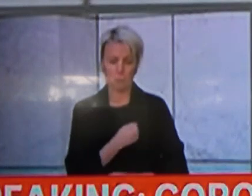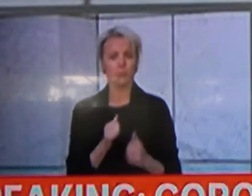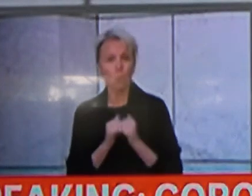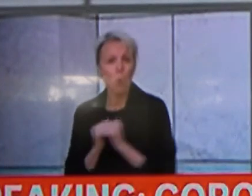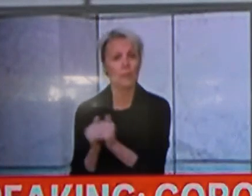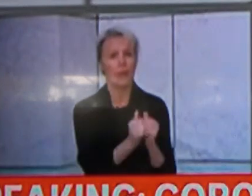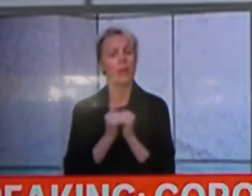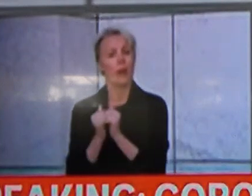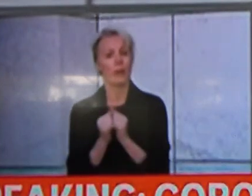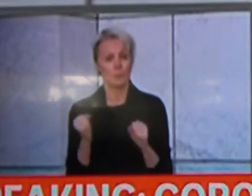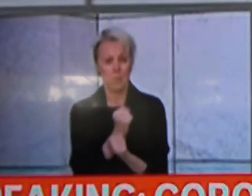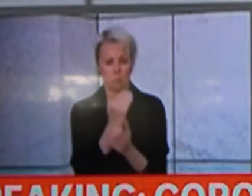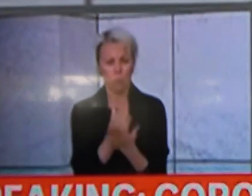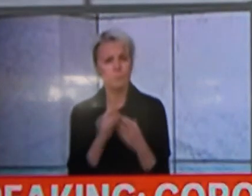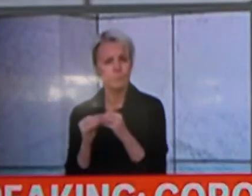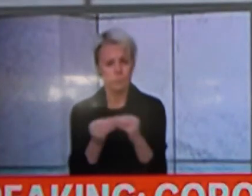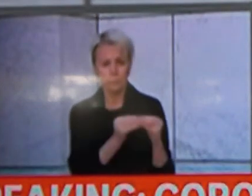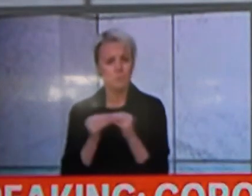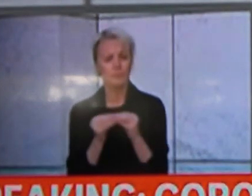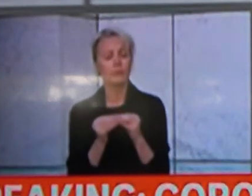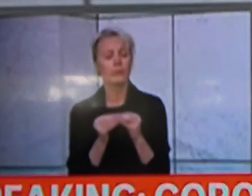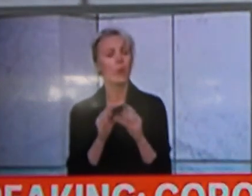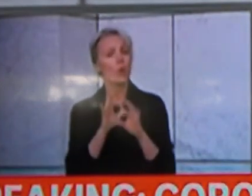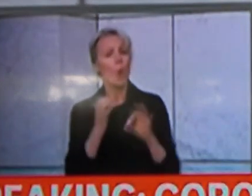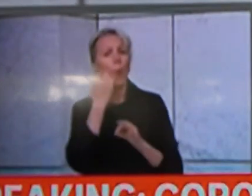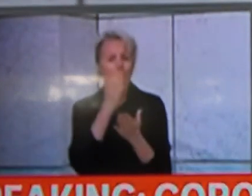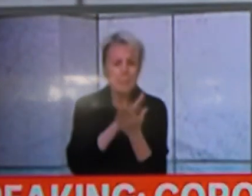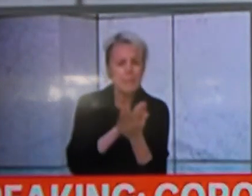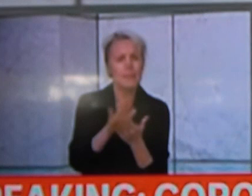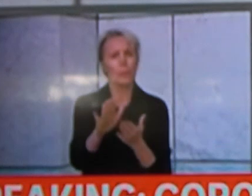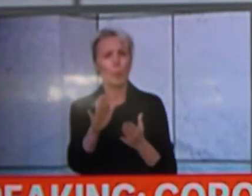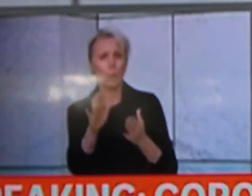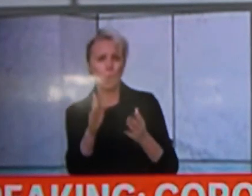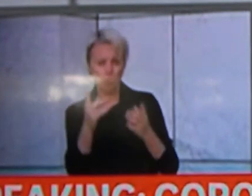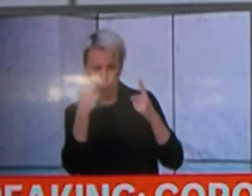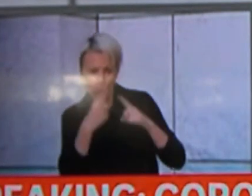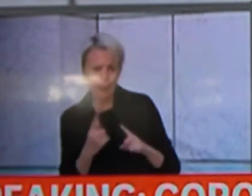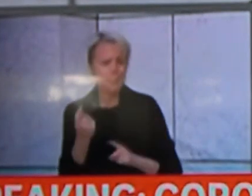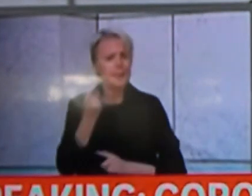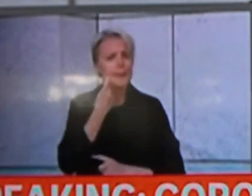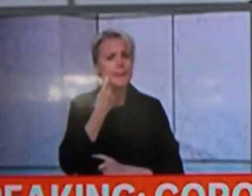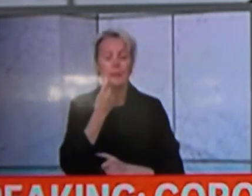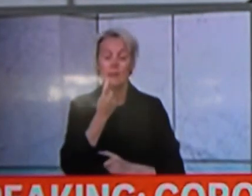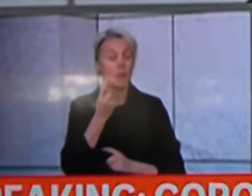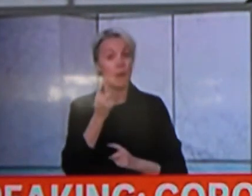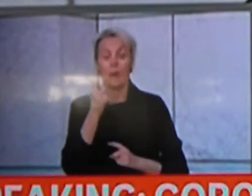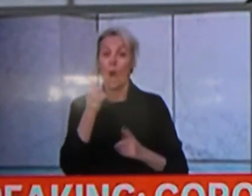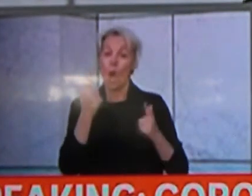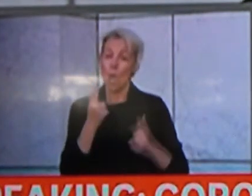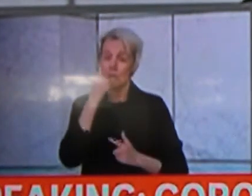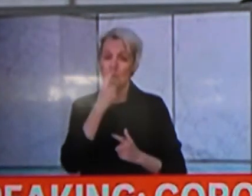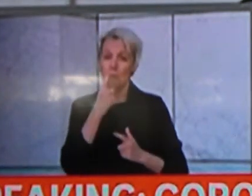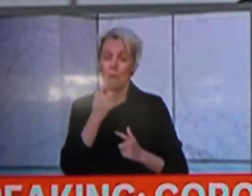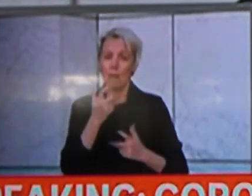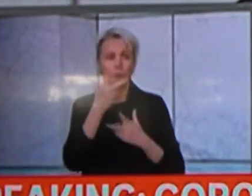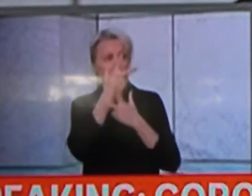as we can. On every occasion, things won't go exactly as we might like it. People are working under extreme stress, often